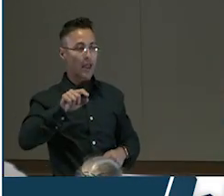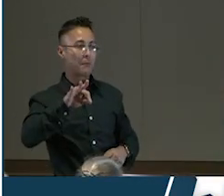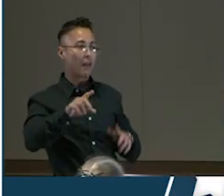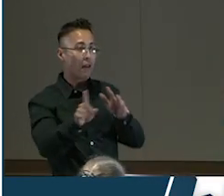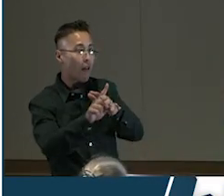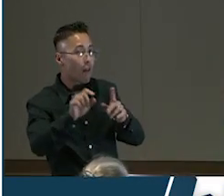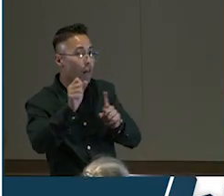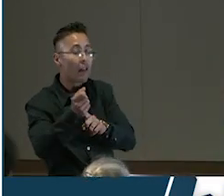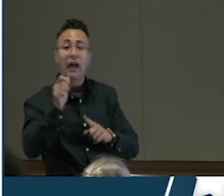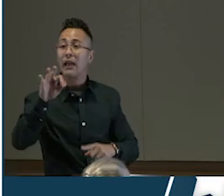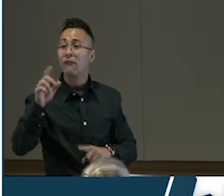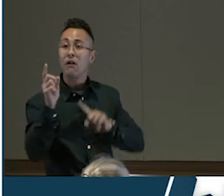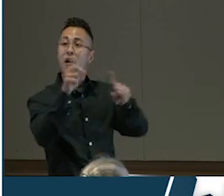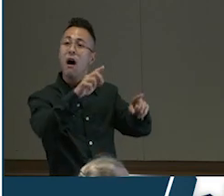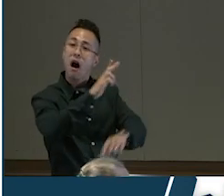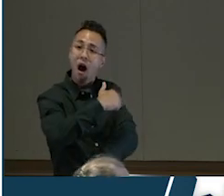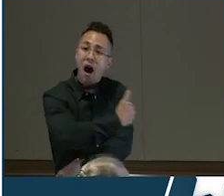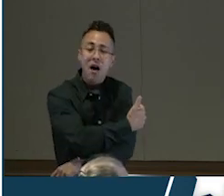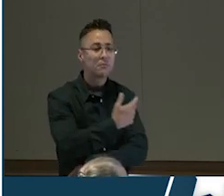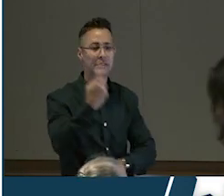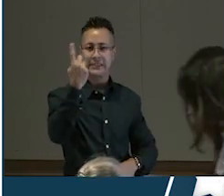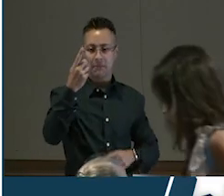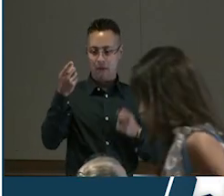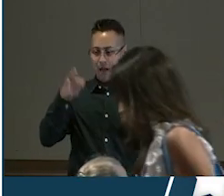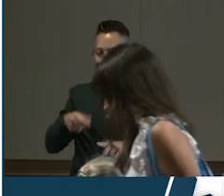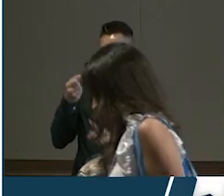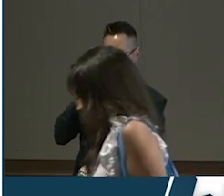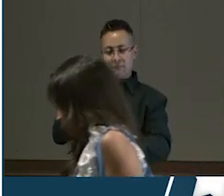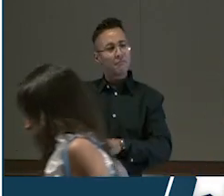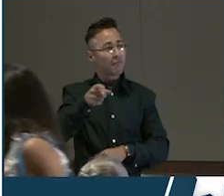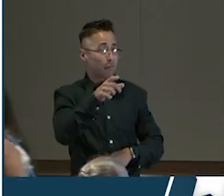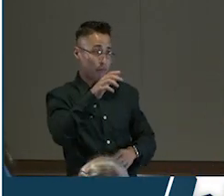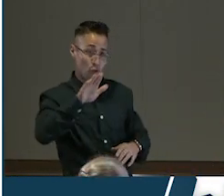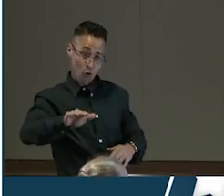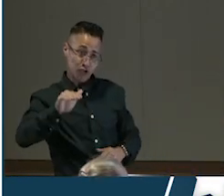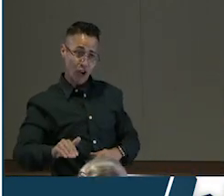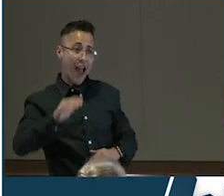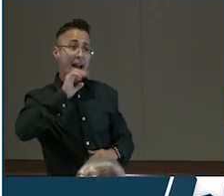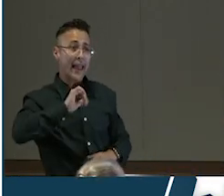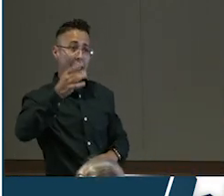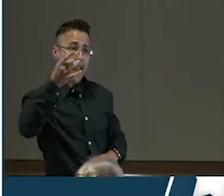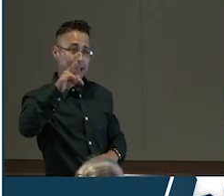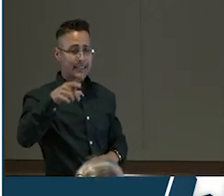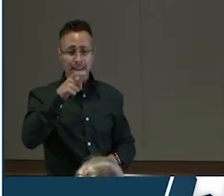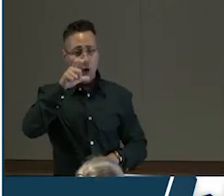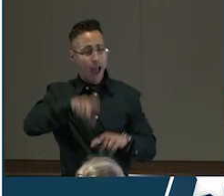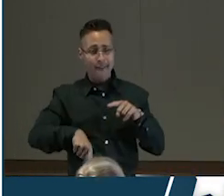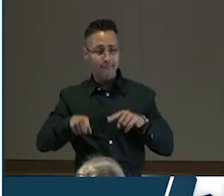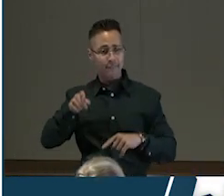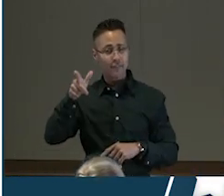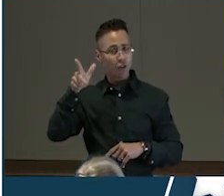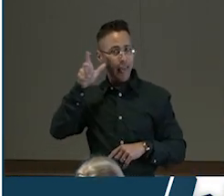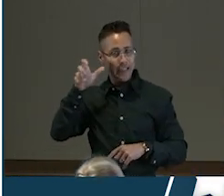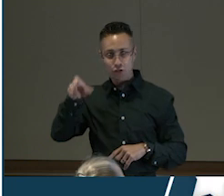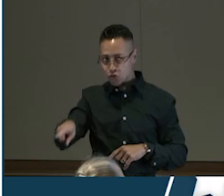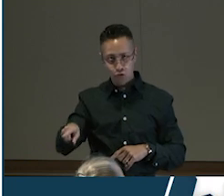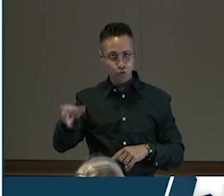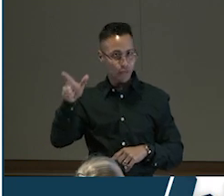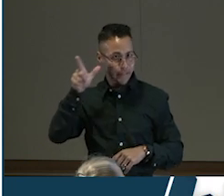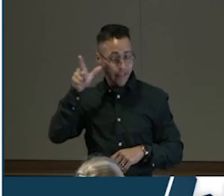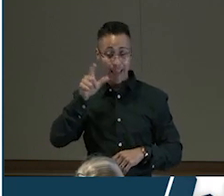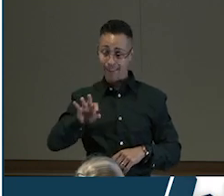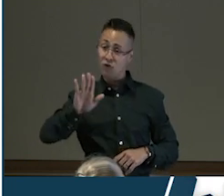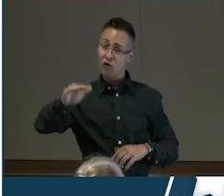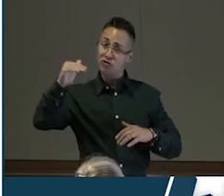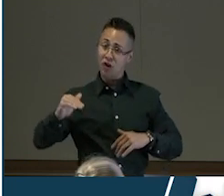the hospital and something happens, they're 18, they don't have to listen to you. If your child is an adult, they're legally